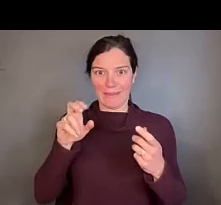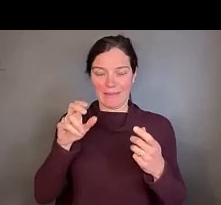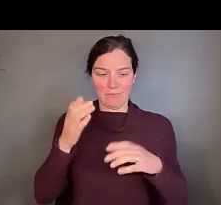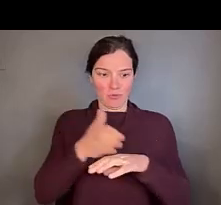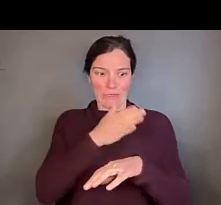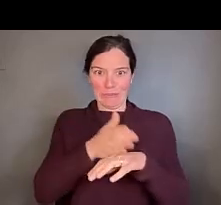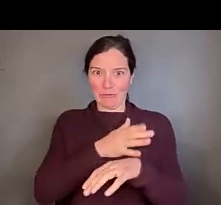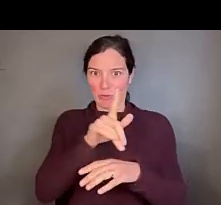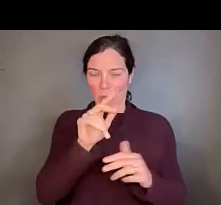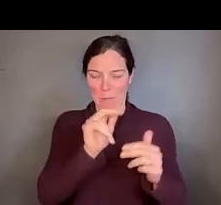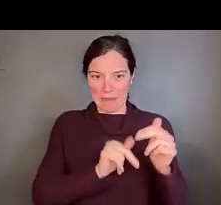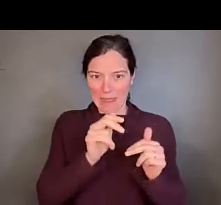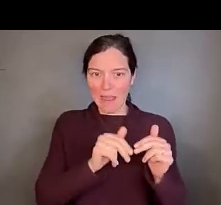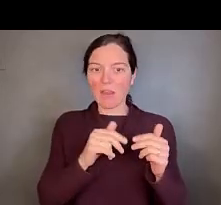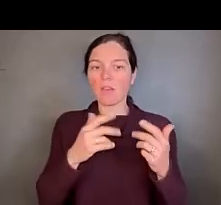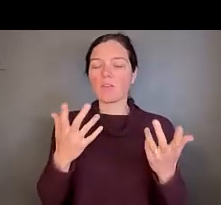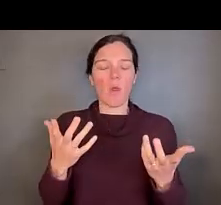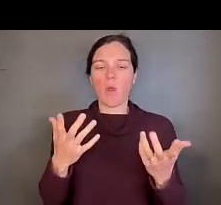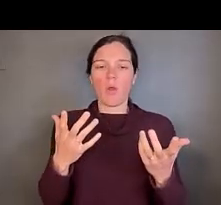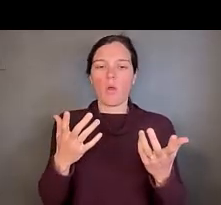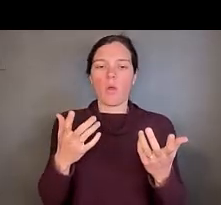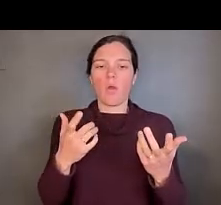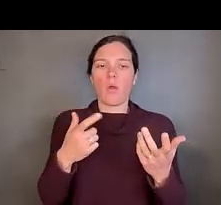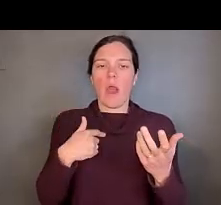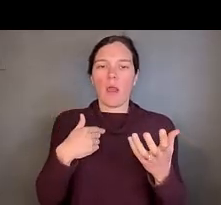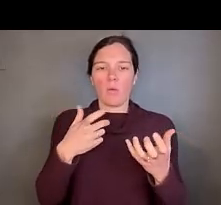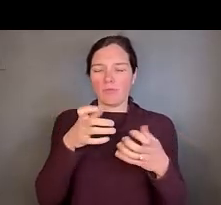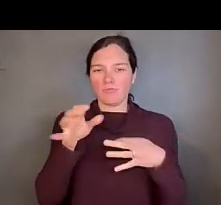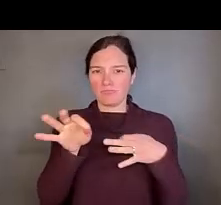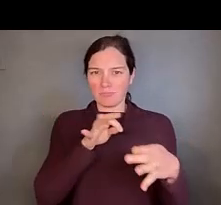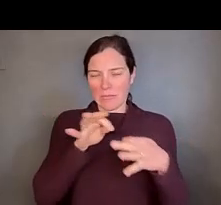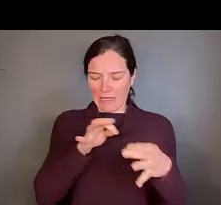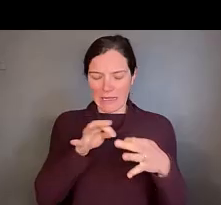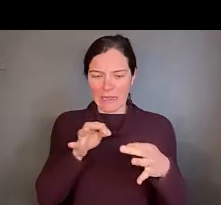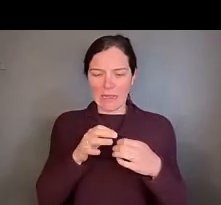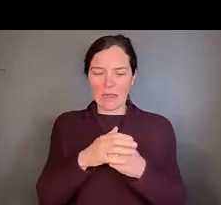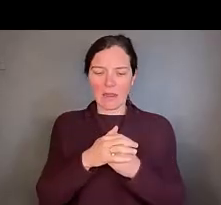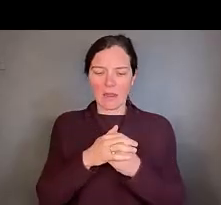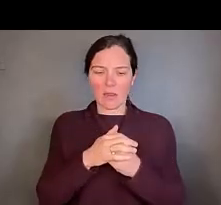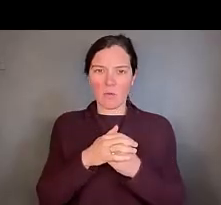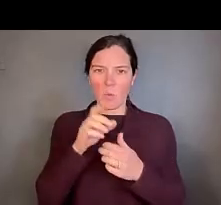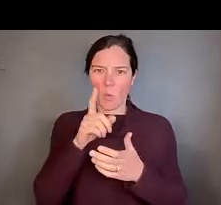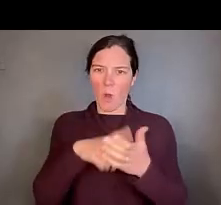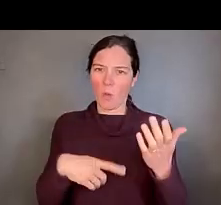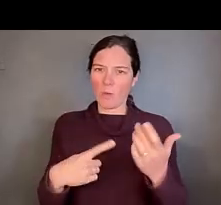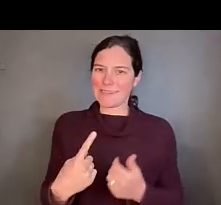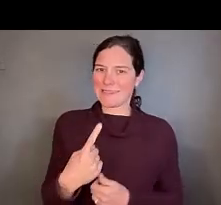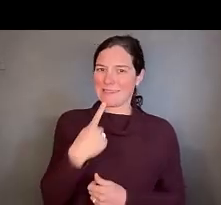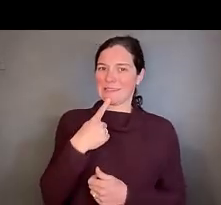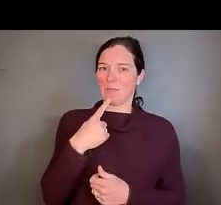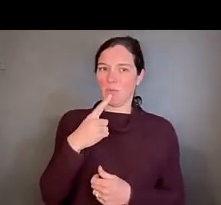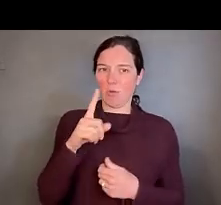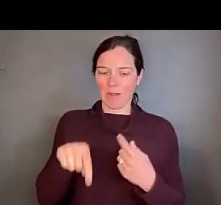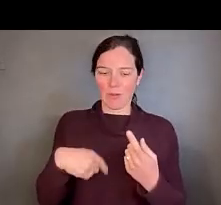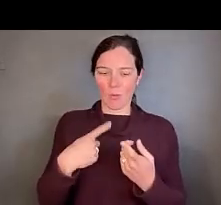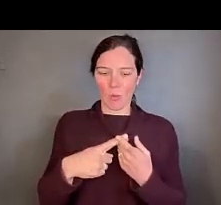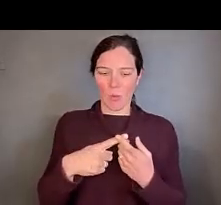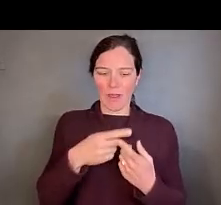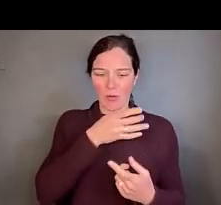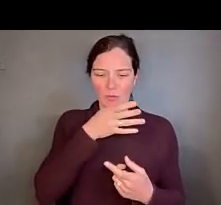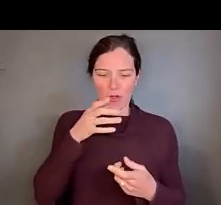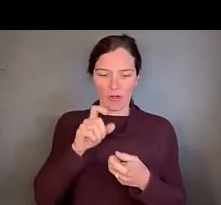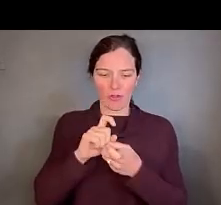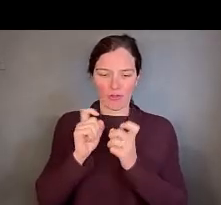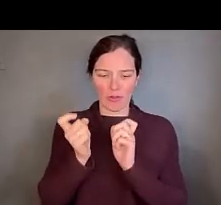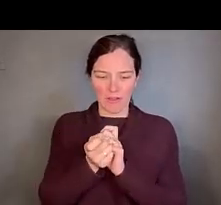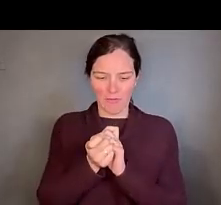plant. And so I just want you to walk us through a little bit. What was disappointing when the rural transformation